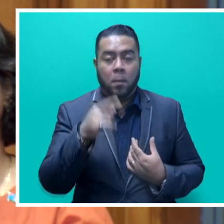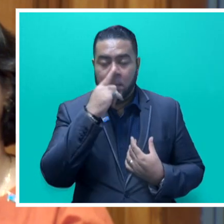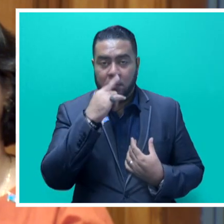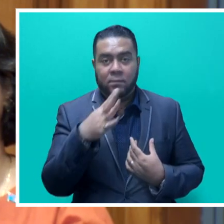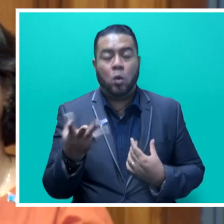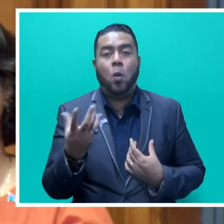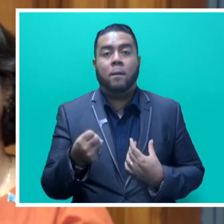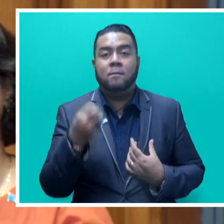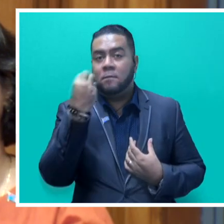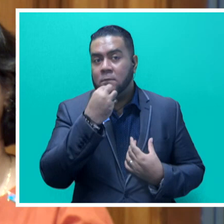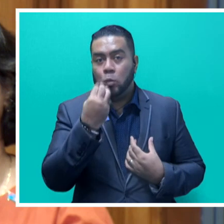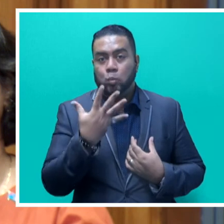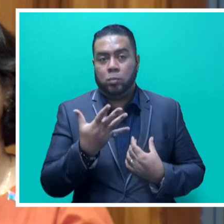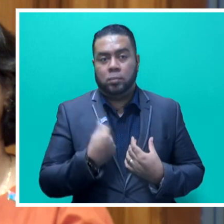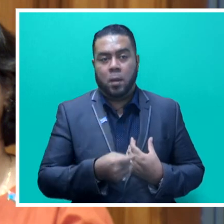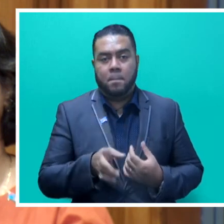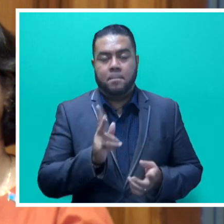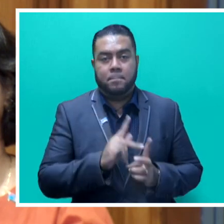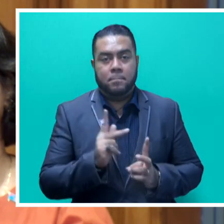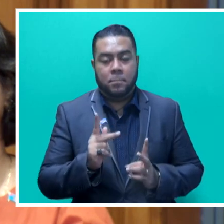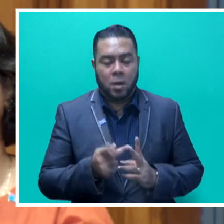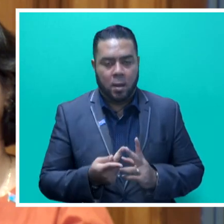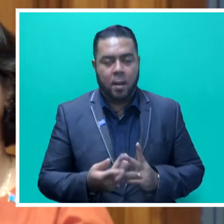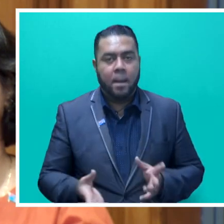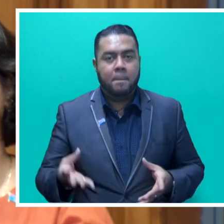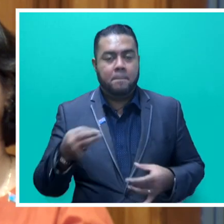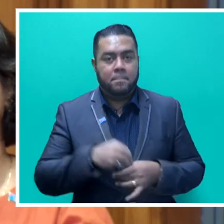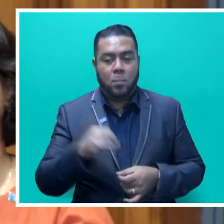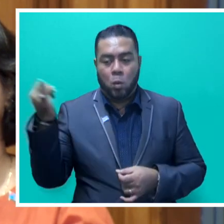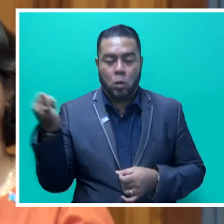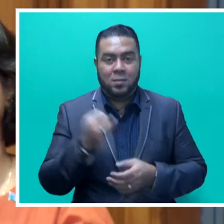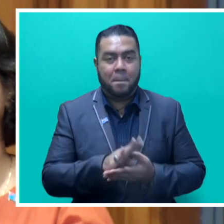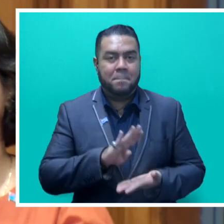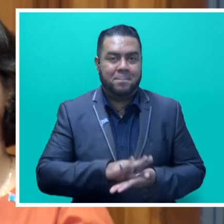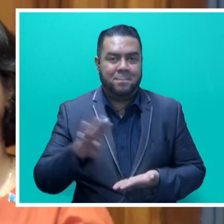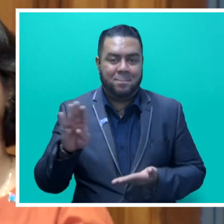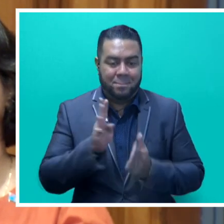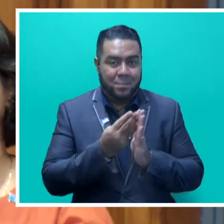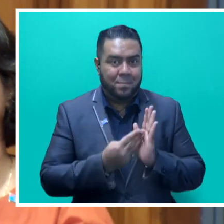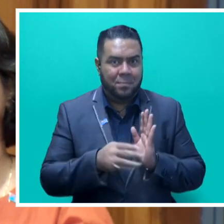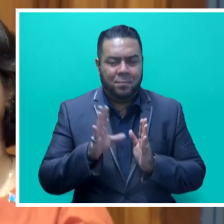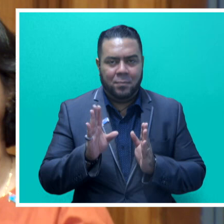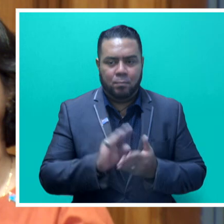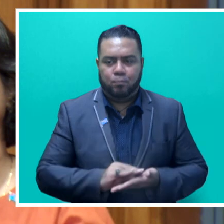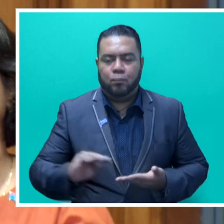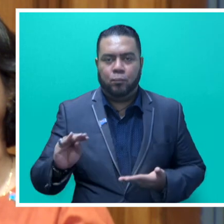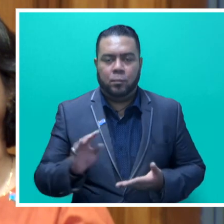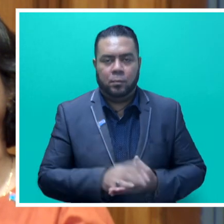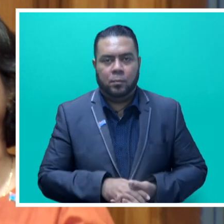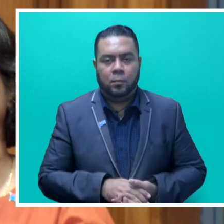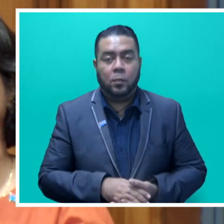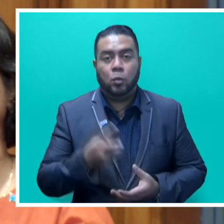food security, and to reduce our import bills while boosting our exports. Honorable Speaker, sir,